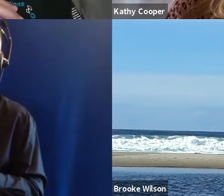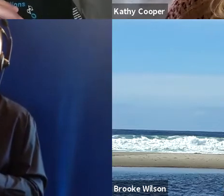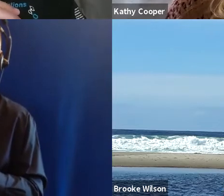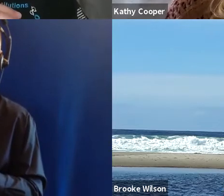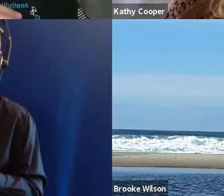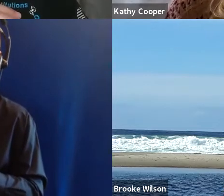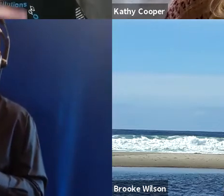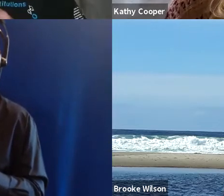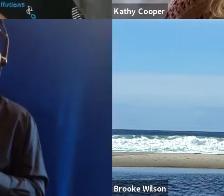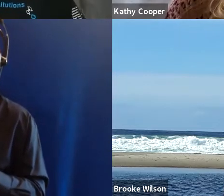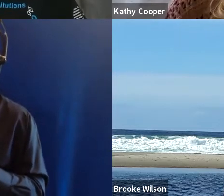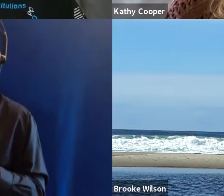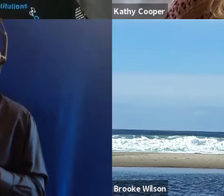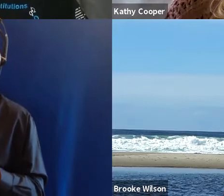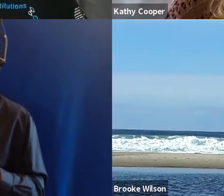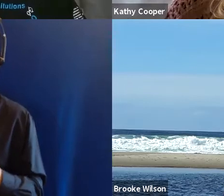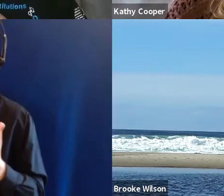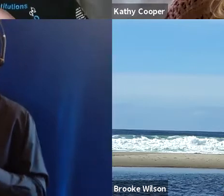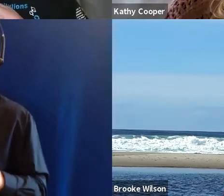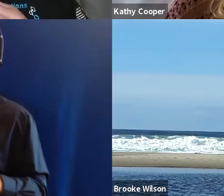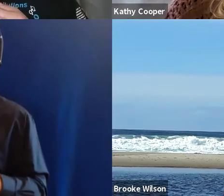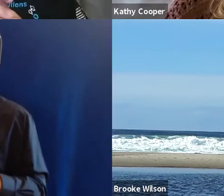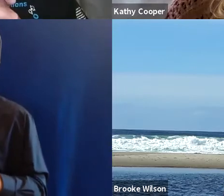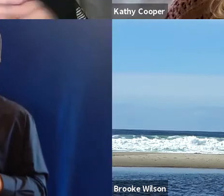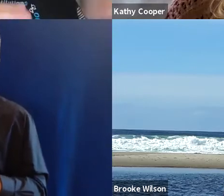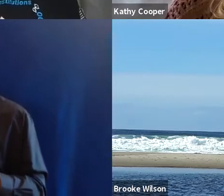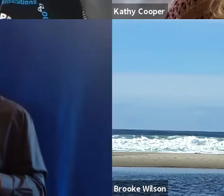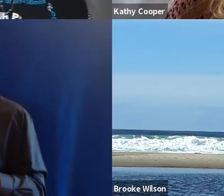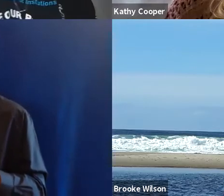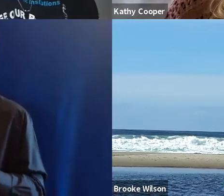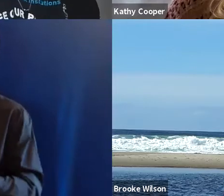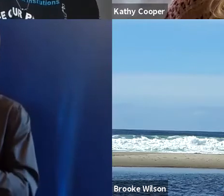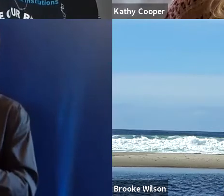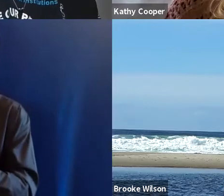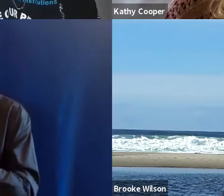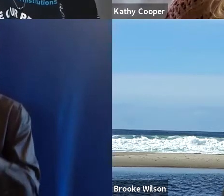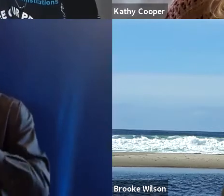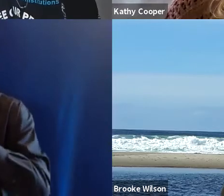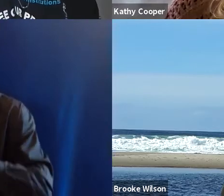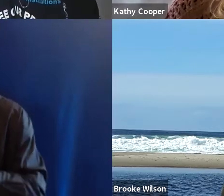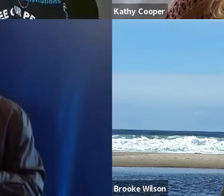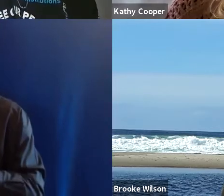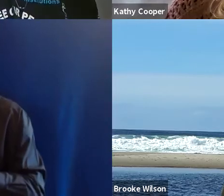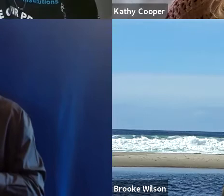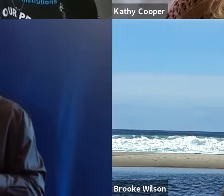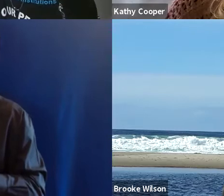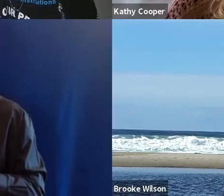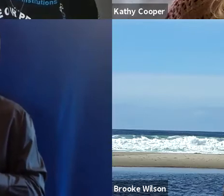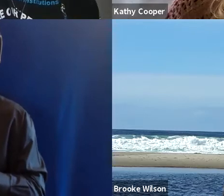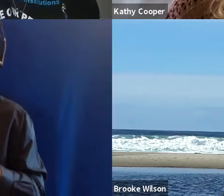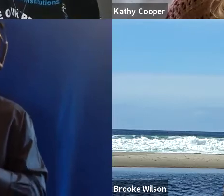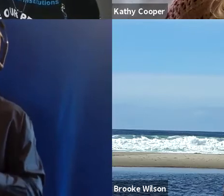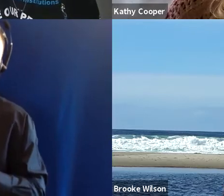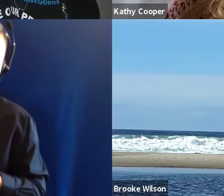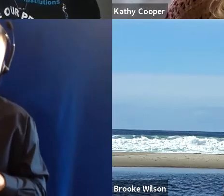by phone, you'll have to use that, and you can use *9 to raise your hand. So if